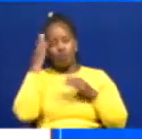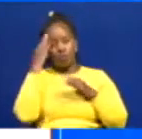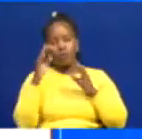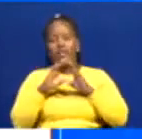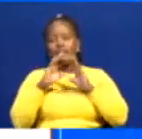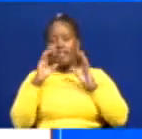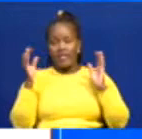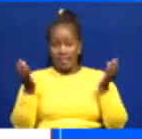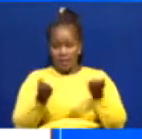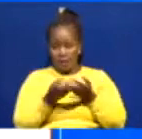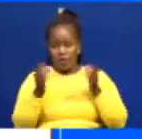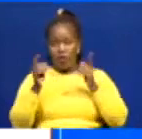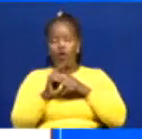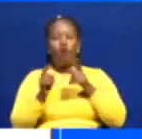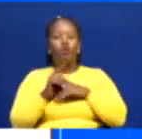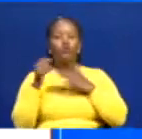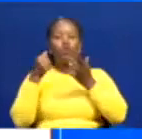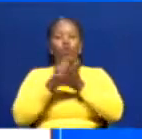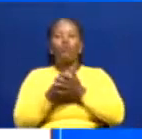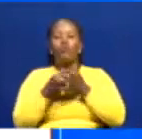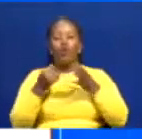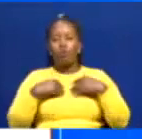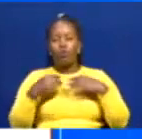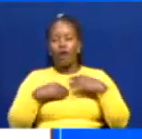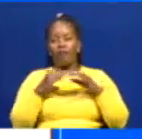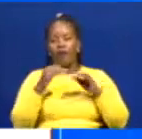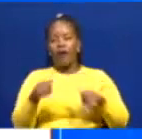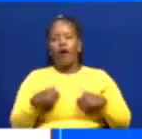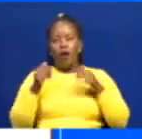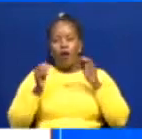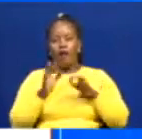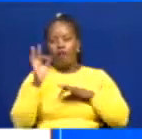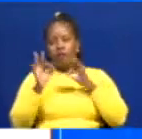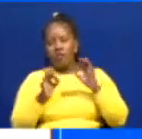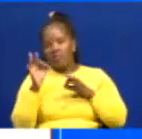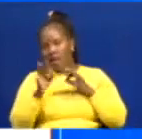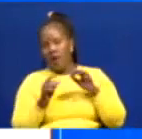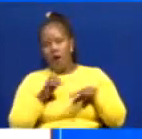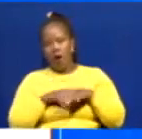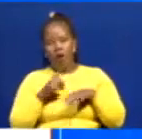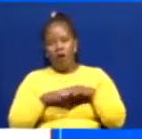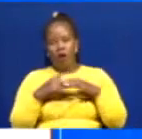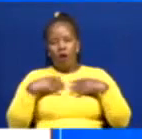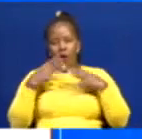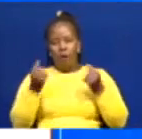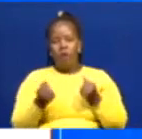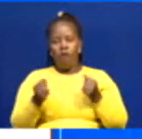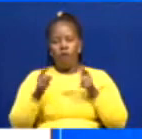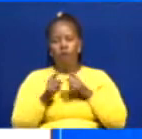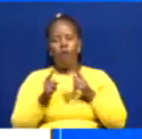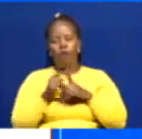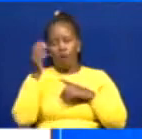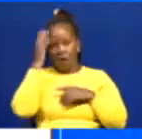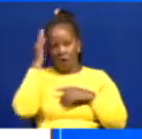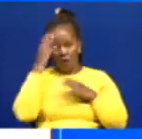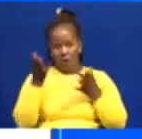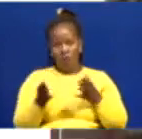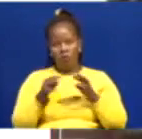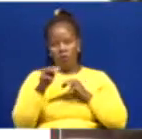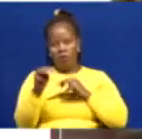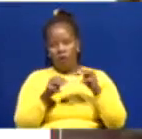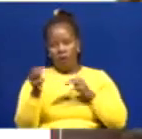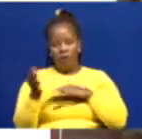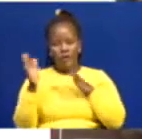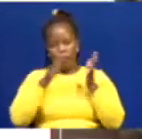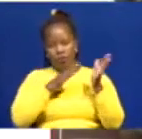us drive lifestyle changes around being healthy, being able to recognize the need for managing climate